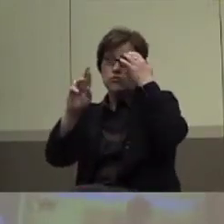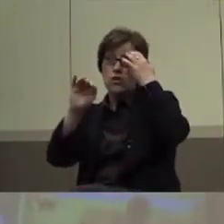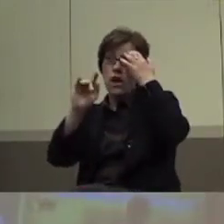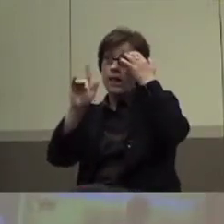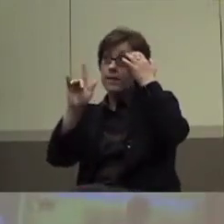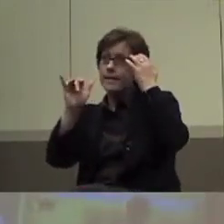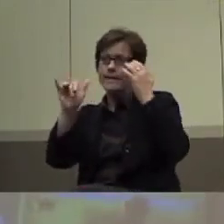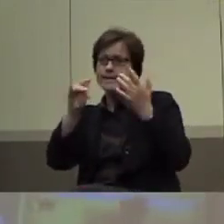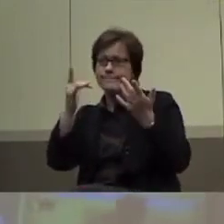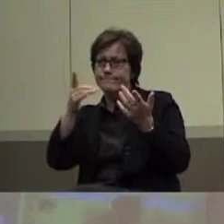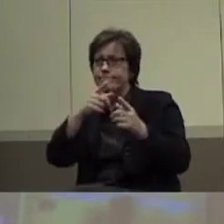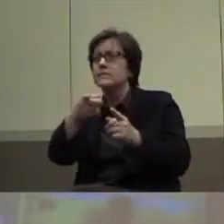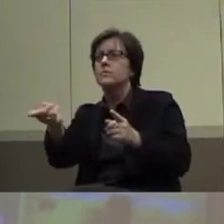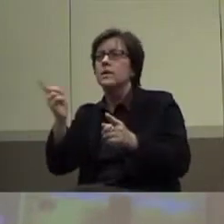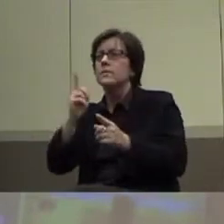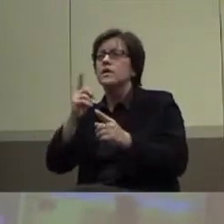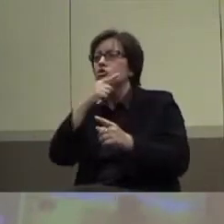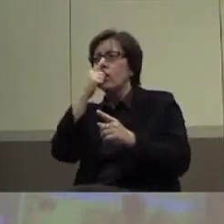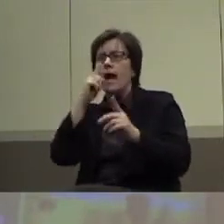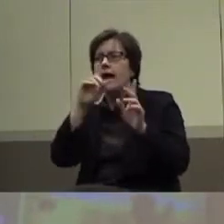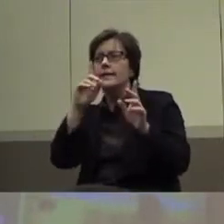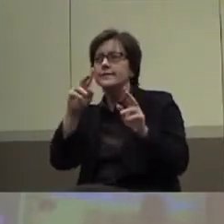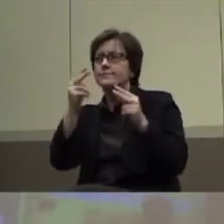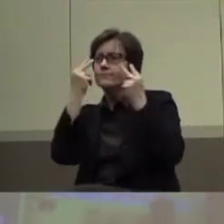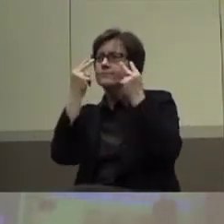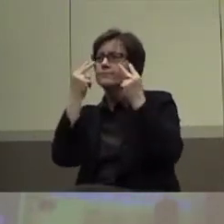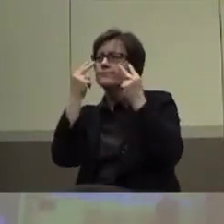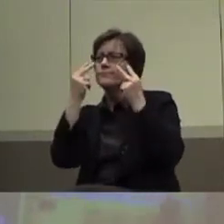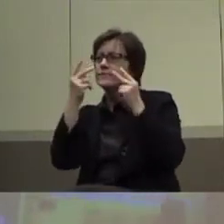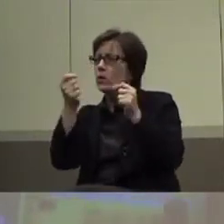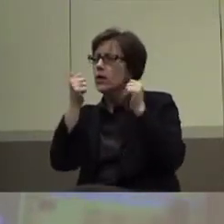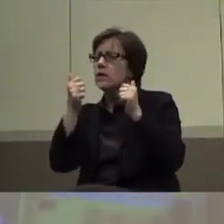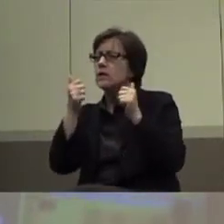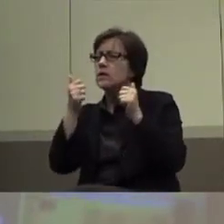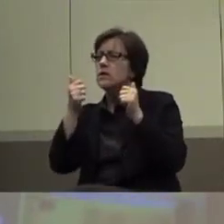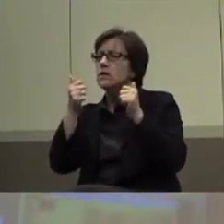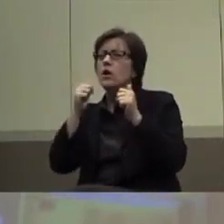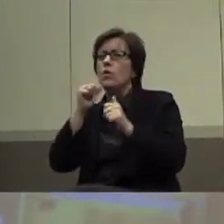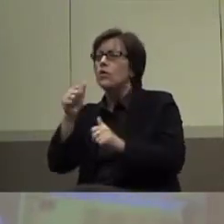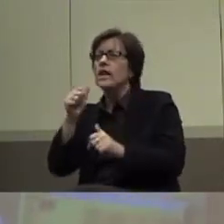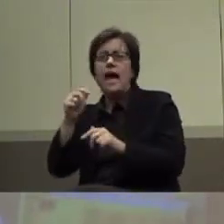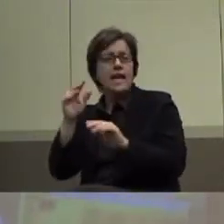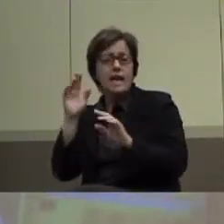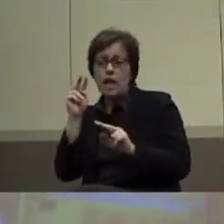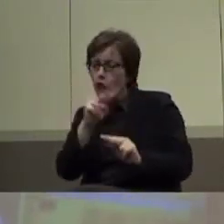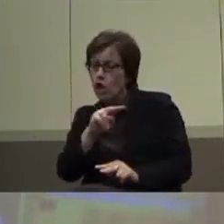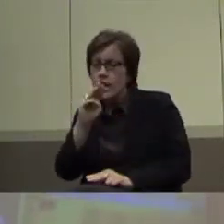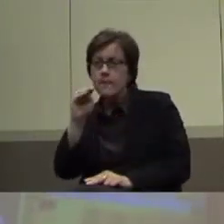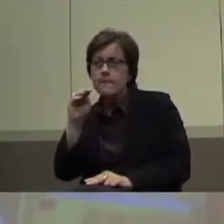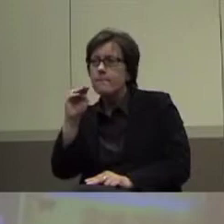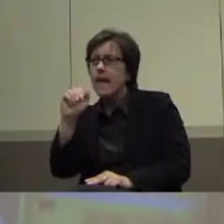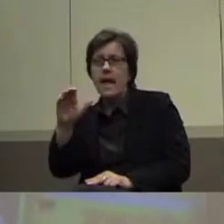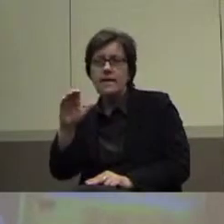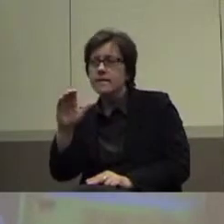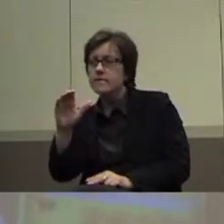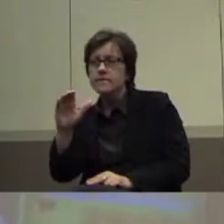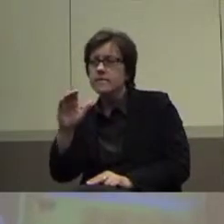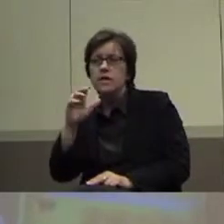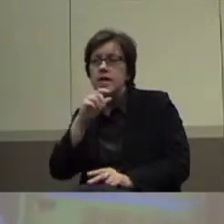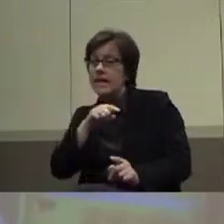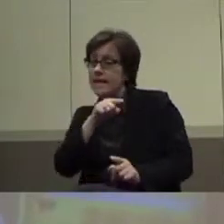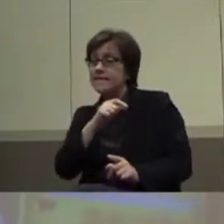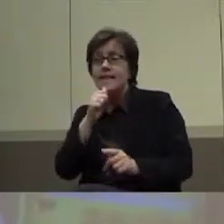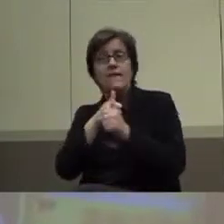So your eyes should be over here. 27 days of school completed as of yesterday. 27 plus 1